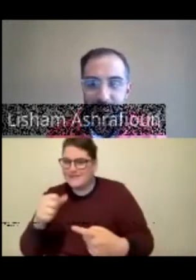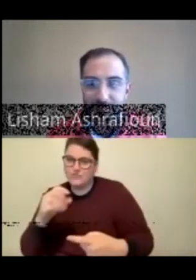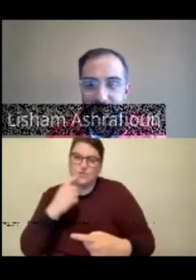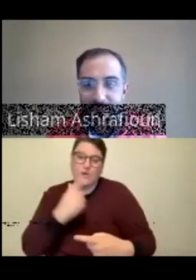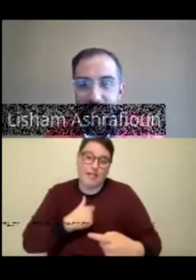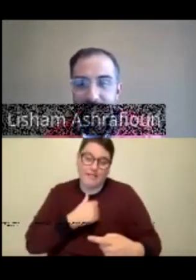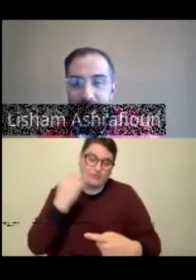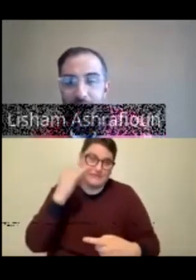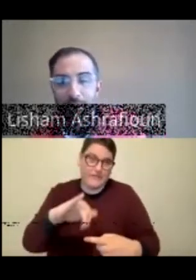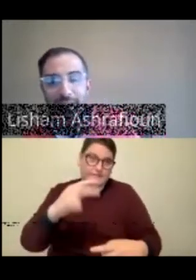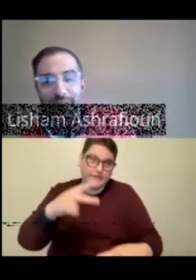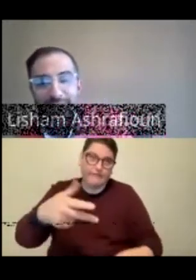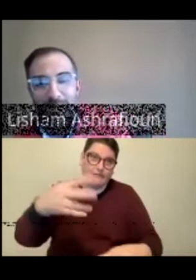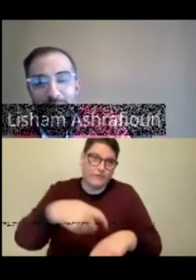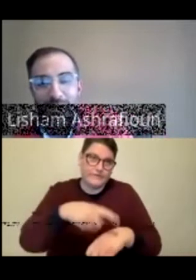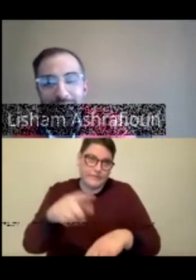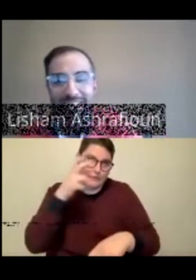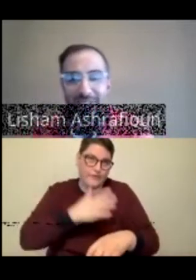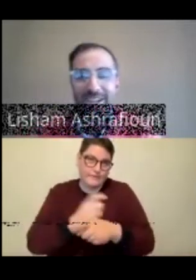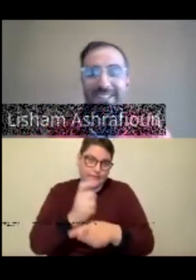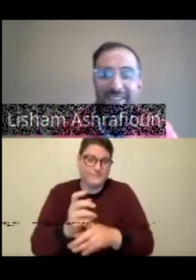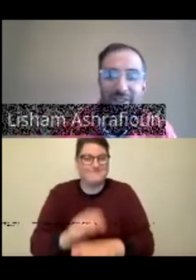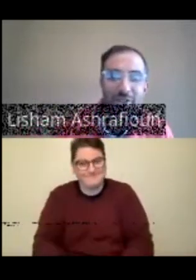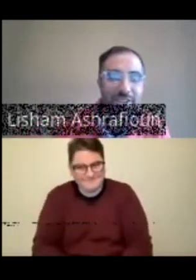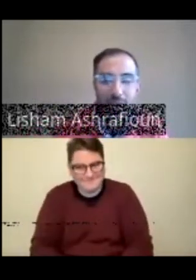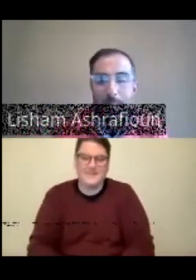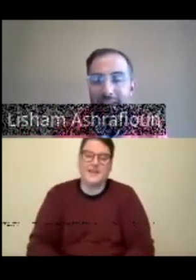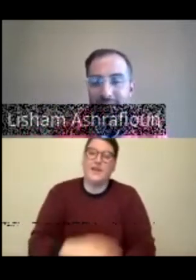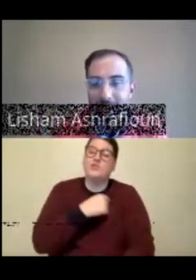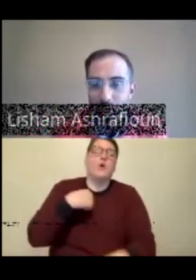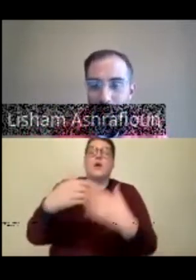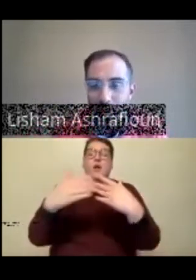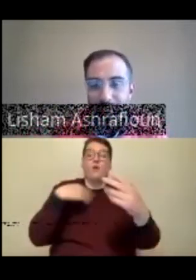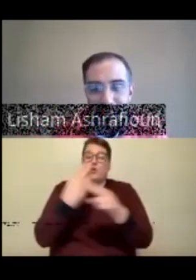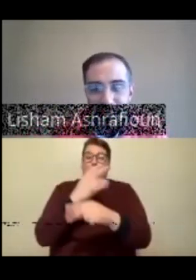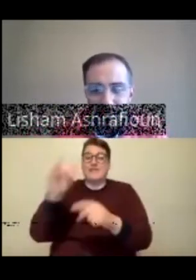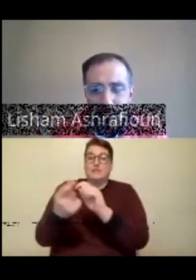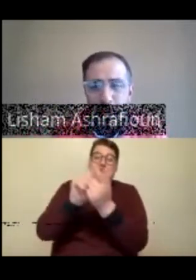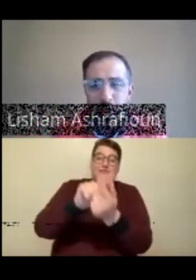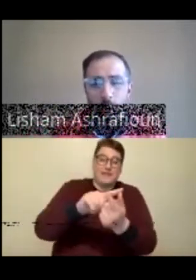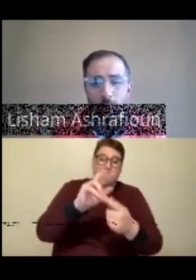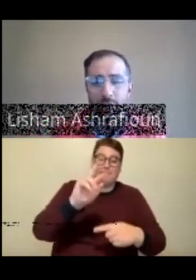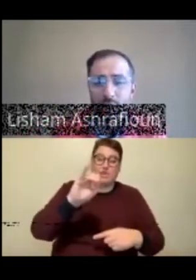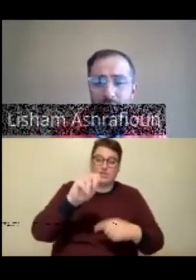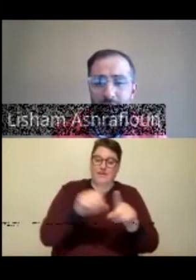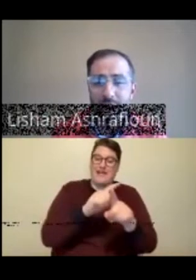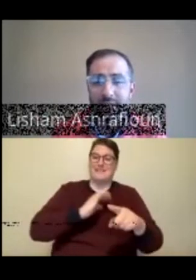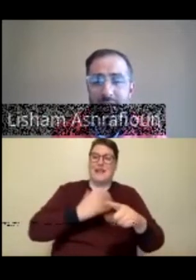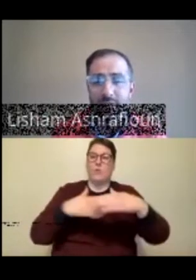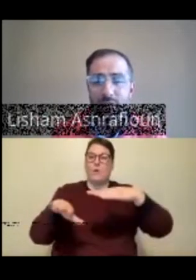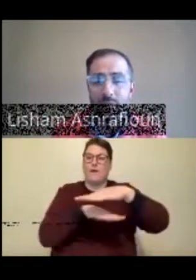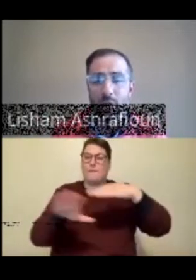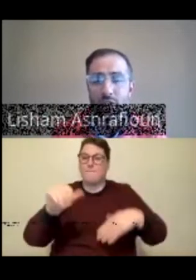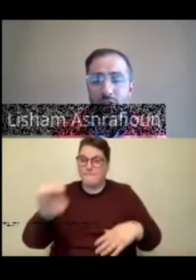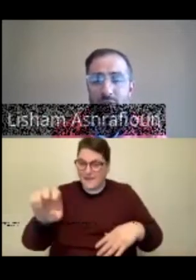again. But anyways, we used this translated version as our base manual. We incorporated relevant